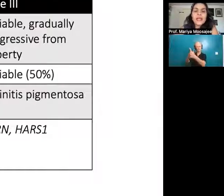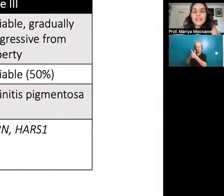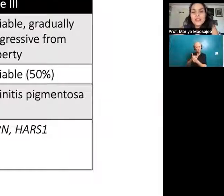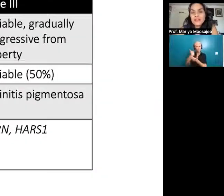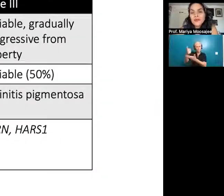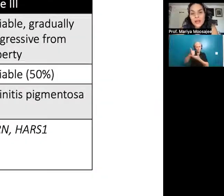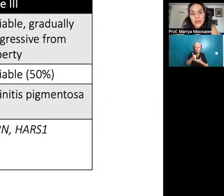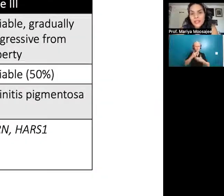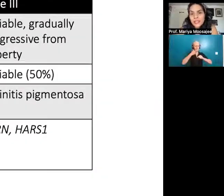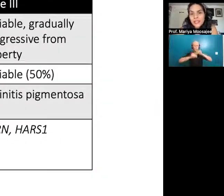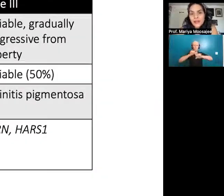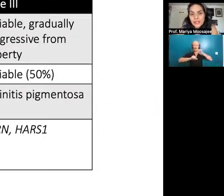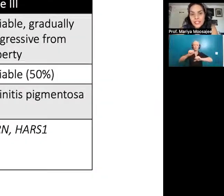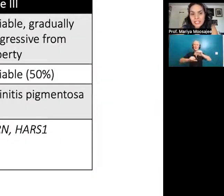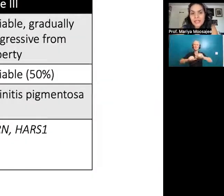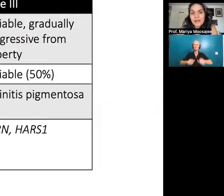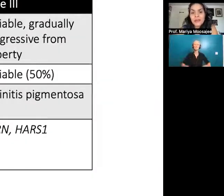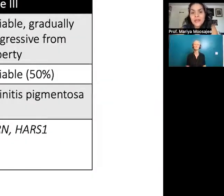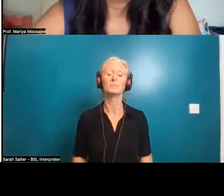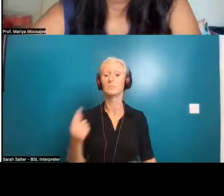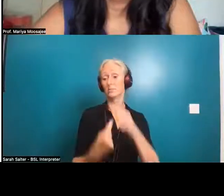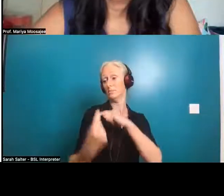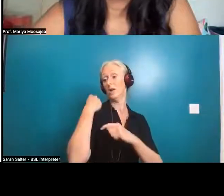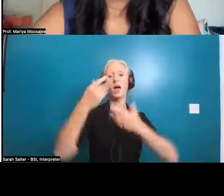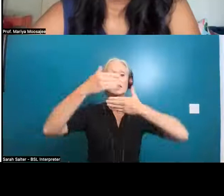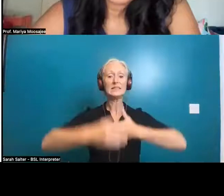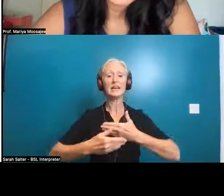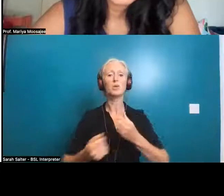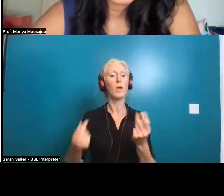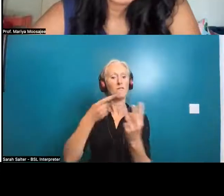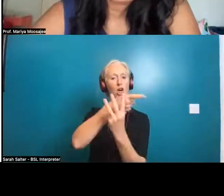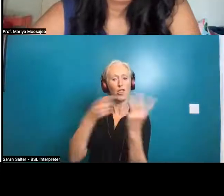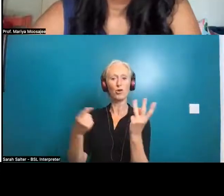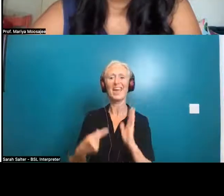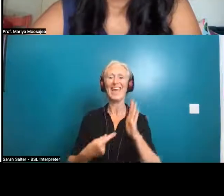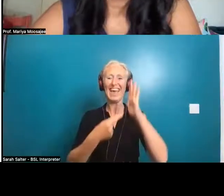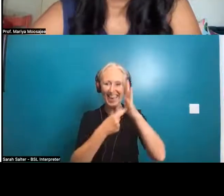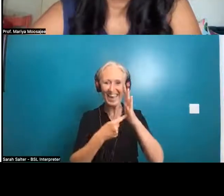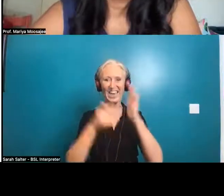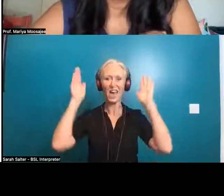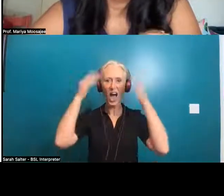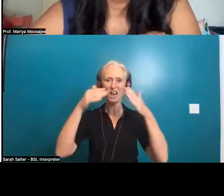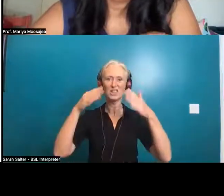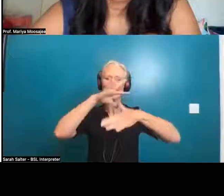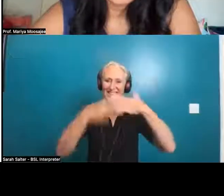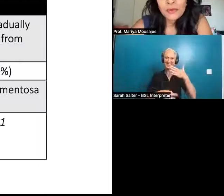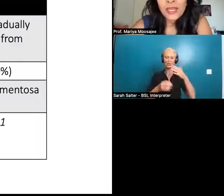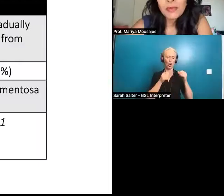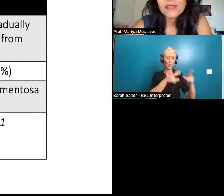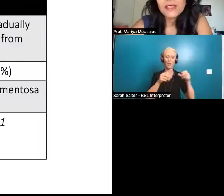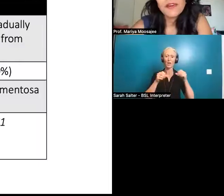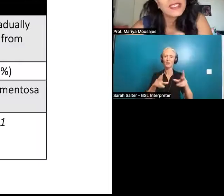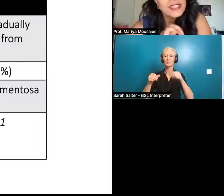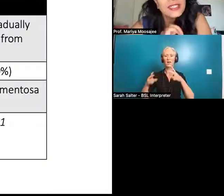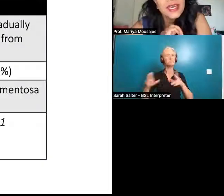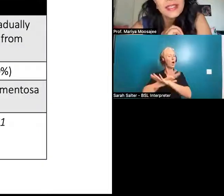So as you've all heard in the last session, there are three main types of Usher syndrome. I'm not going to go into the three,